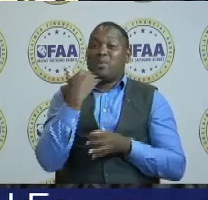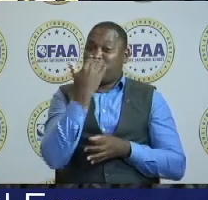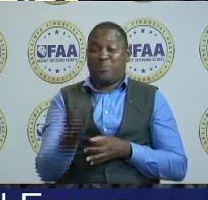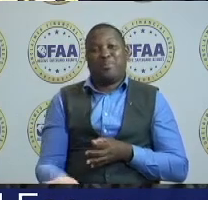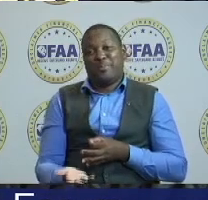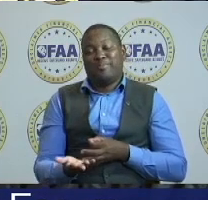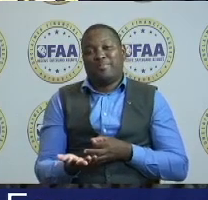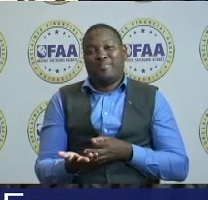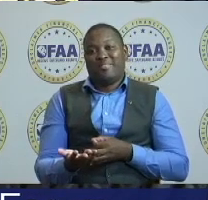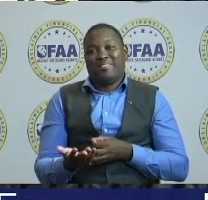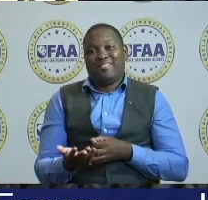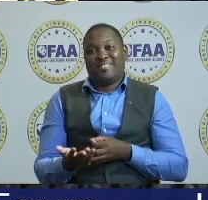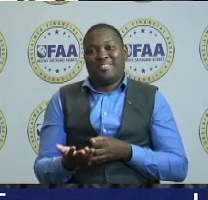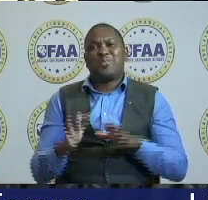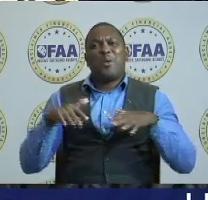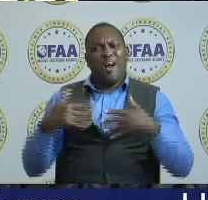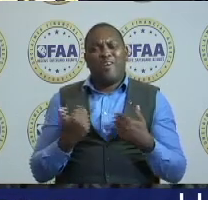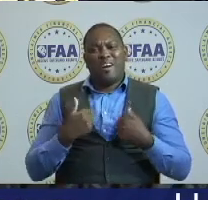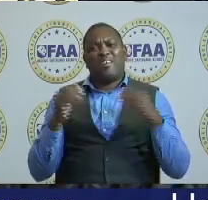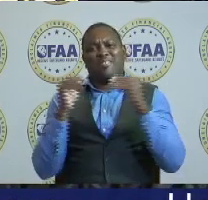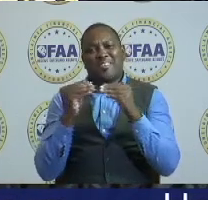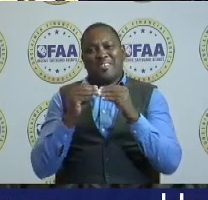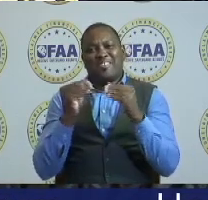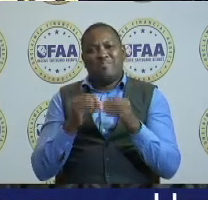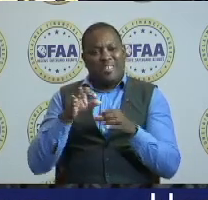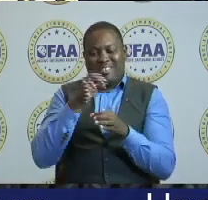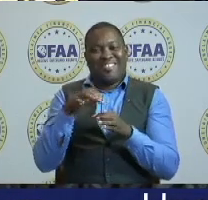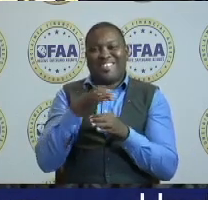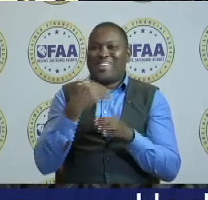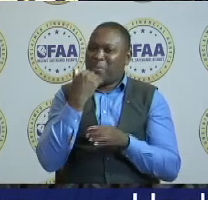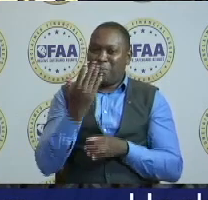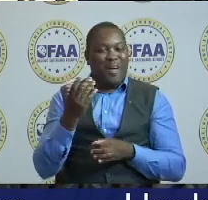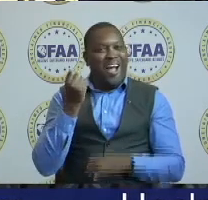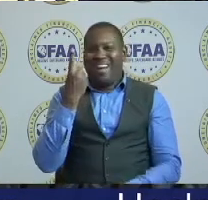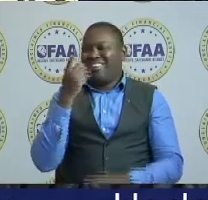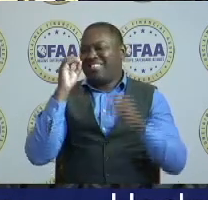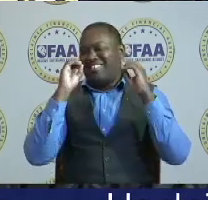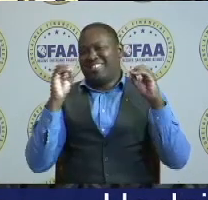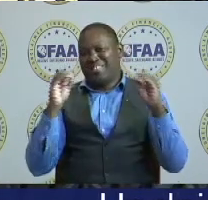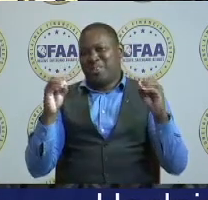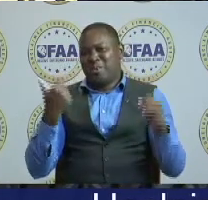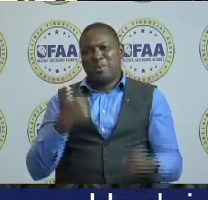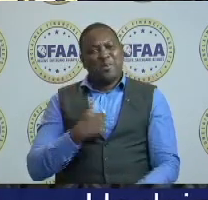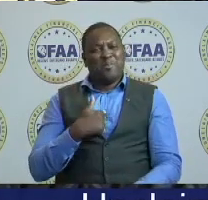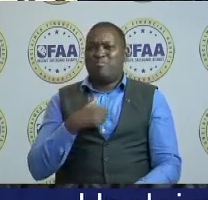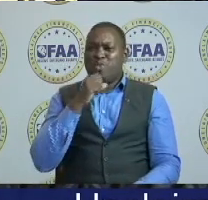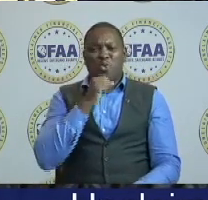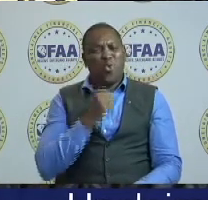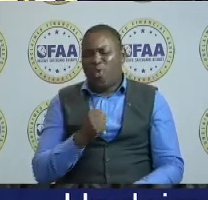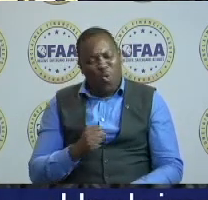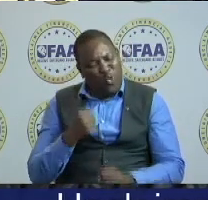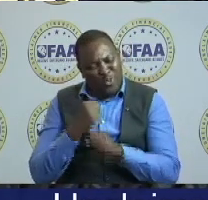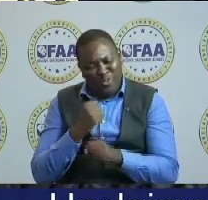And so I hope you have a meeting without tea. I don't quite understand, but I'm an old-fashioned guy, and maybe it'll